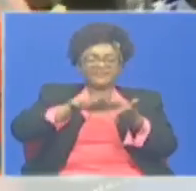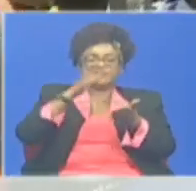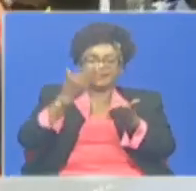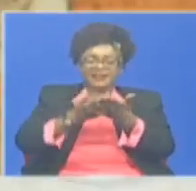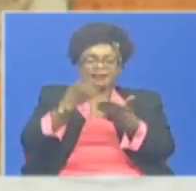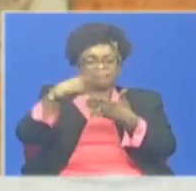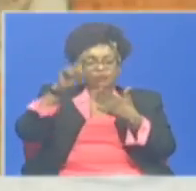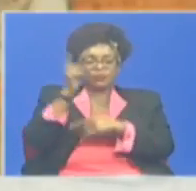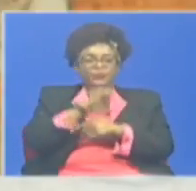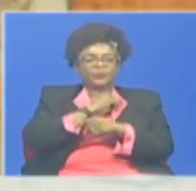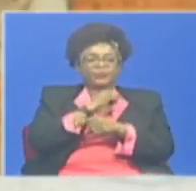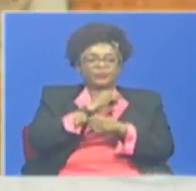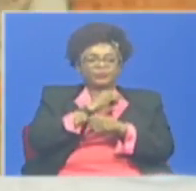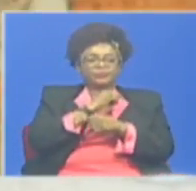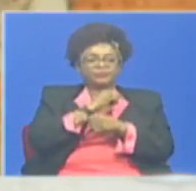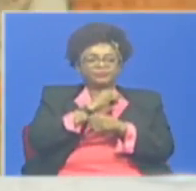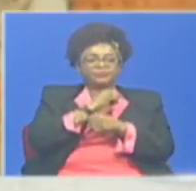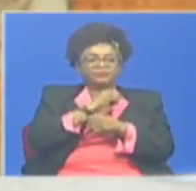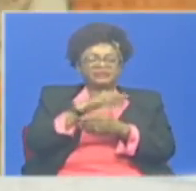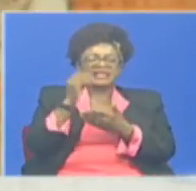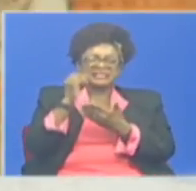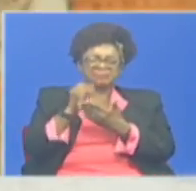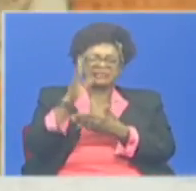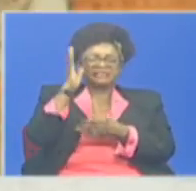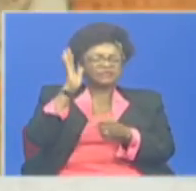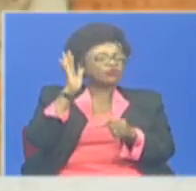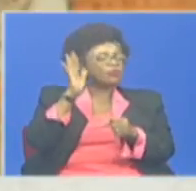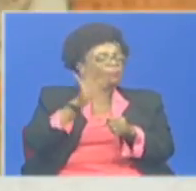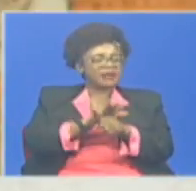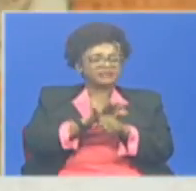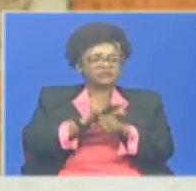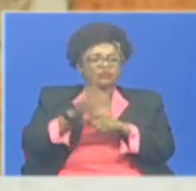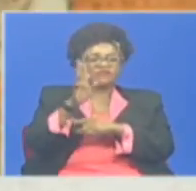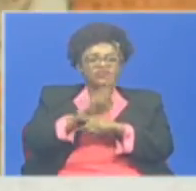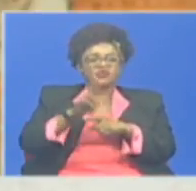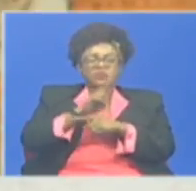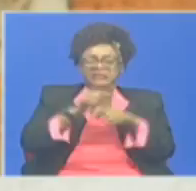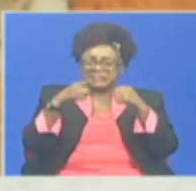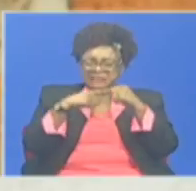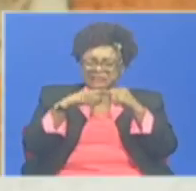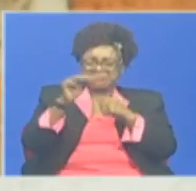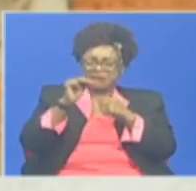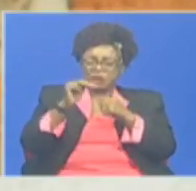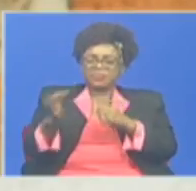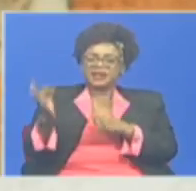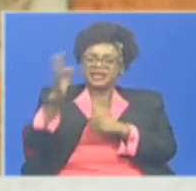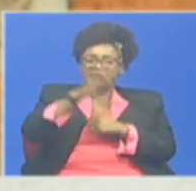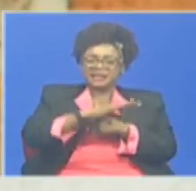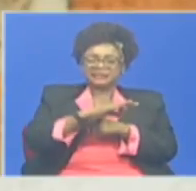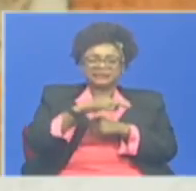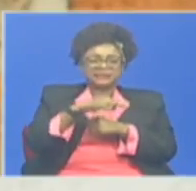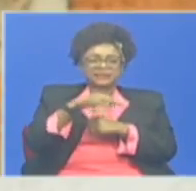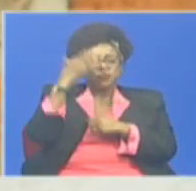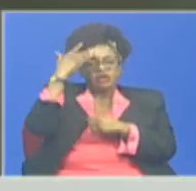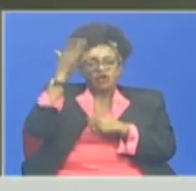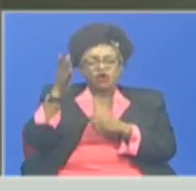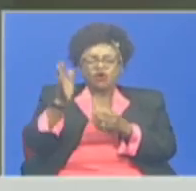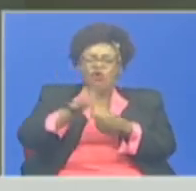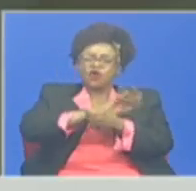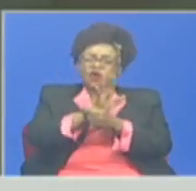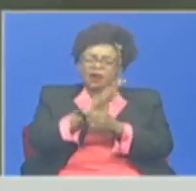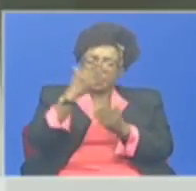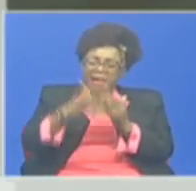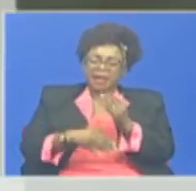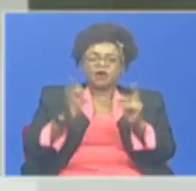approved. The expenditure is too much. We have spent 6 million in 3 days, and then we don't know when Corona is going to end. The